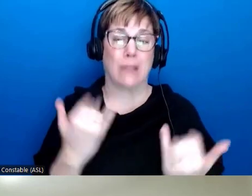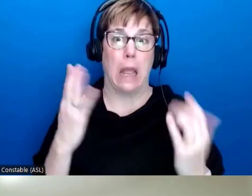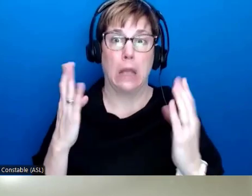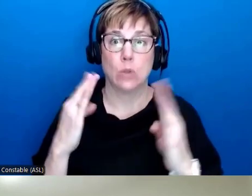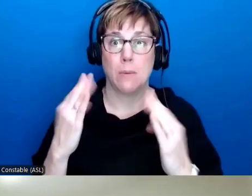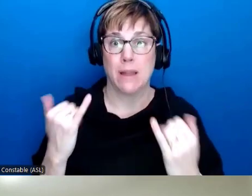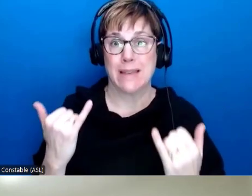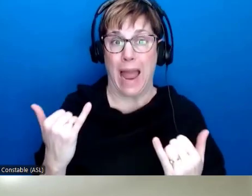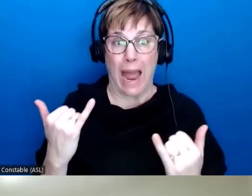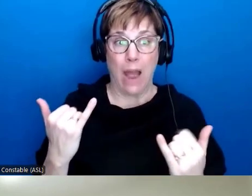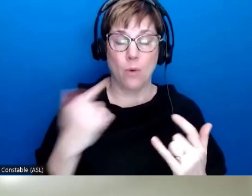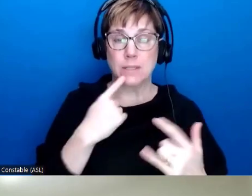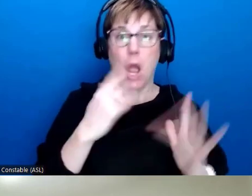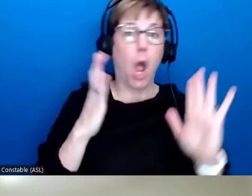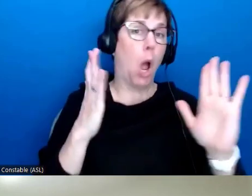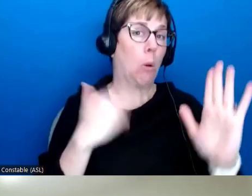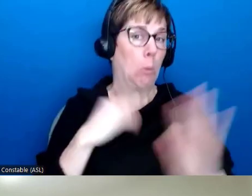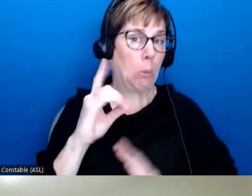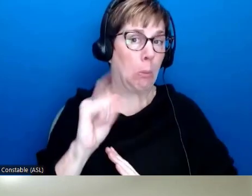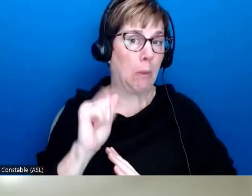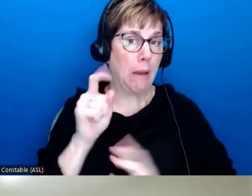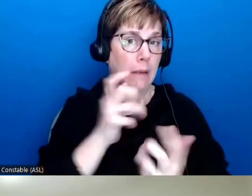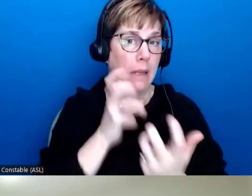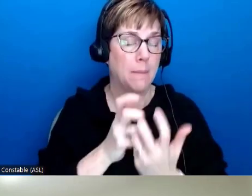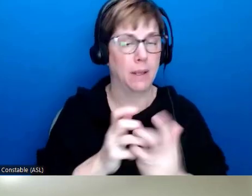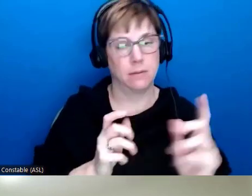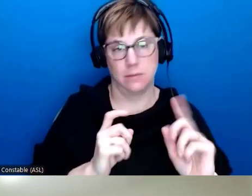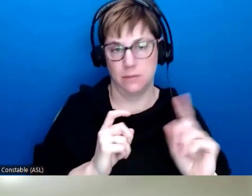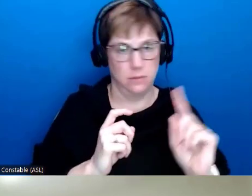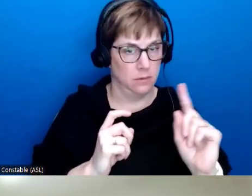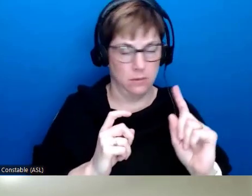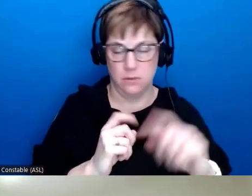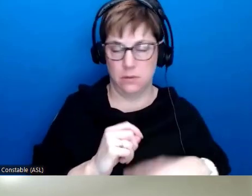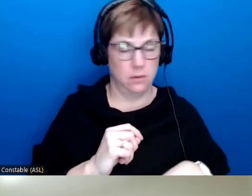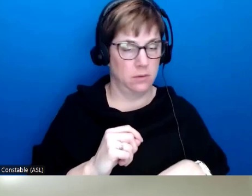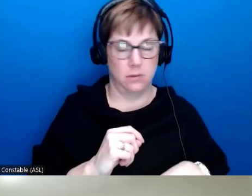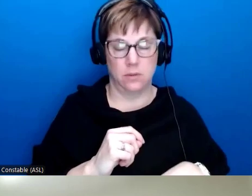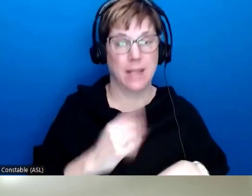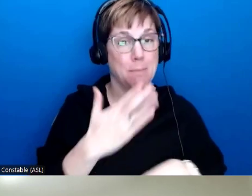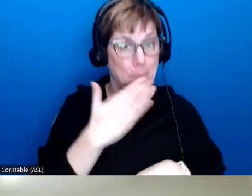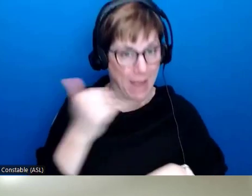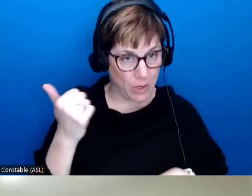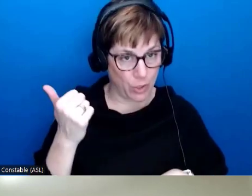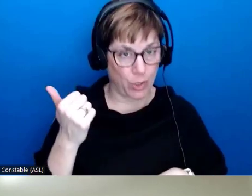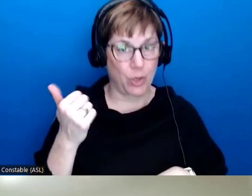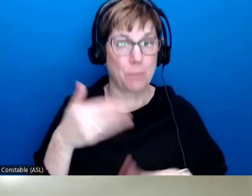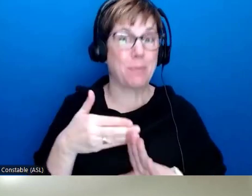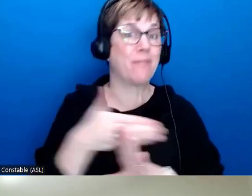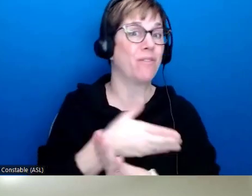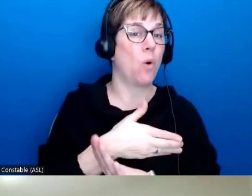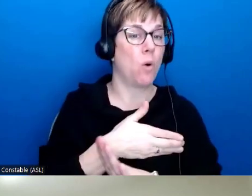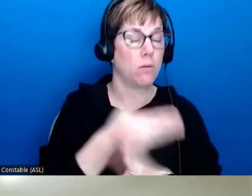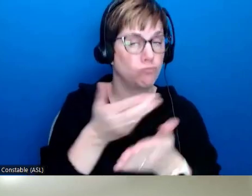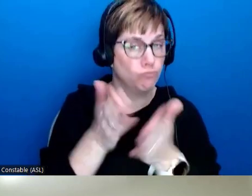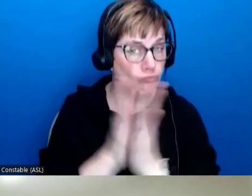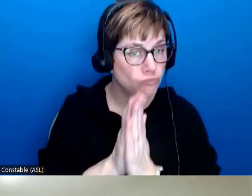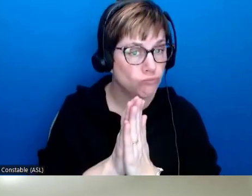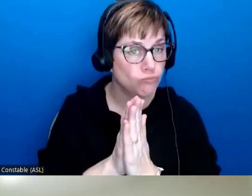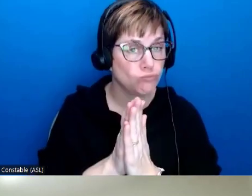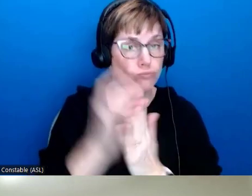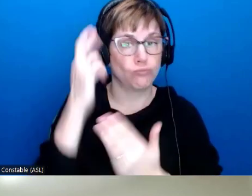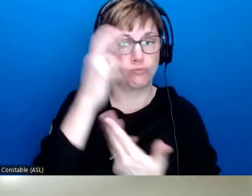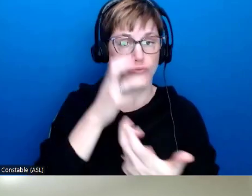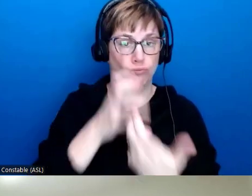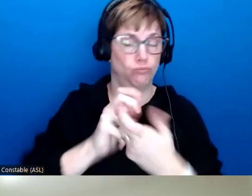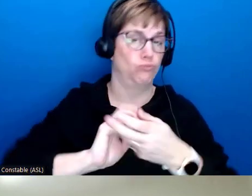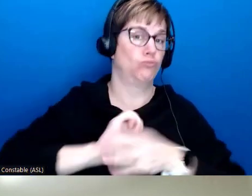to then say, hey, I have a disability, I need accommodations. It's almost always, again, better to get out ahead of it and have a reasonable accommodation in